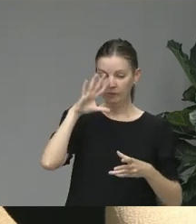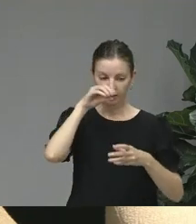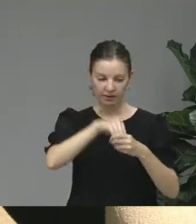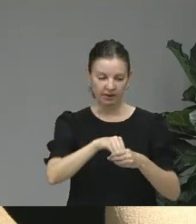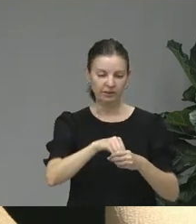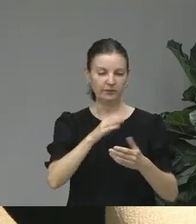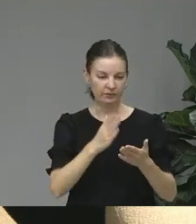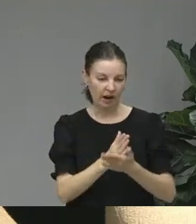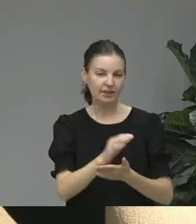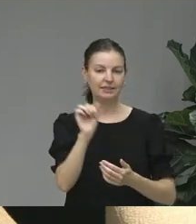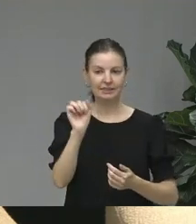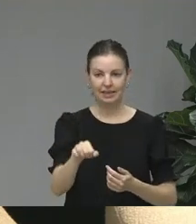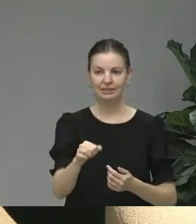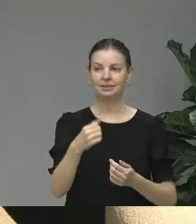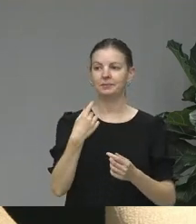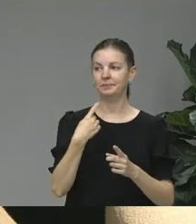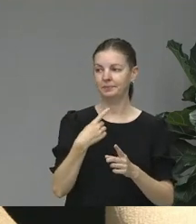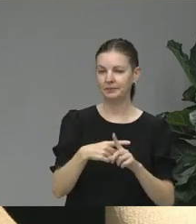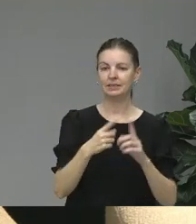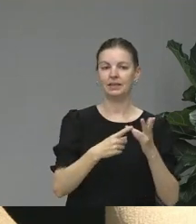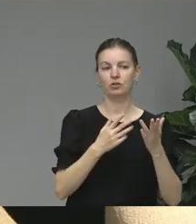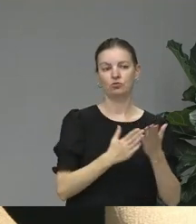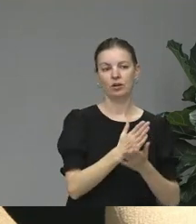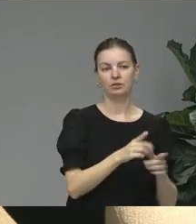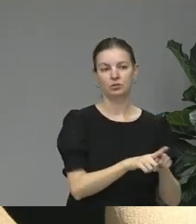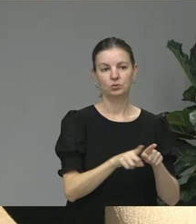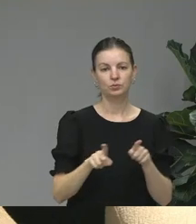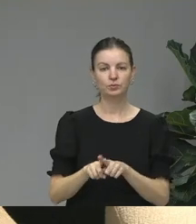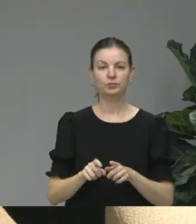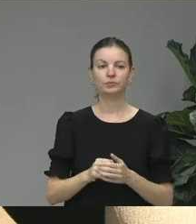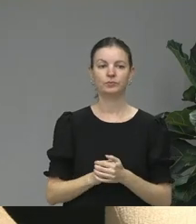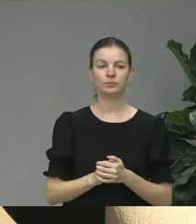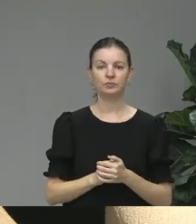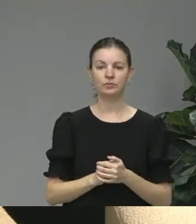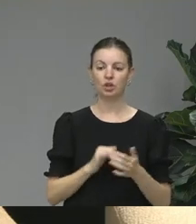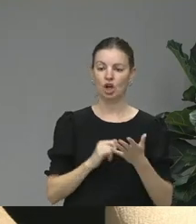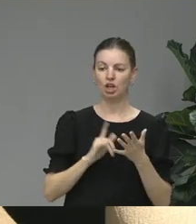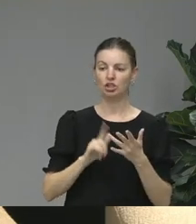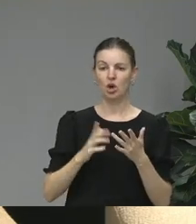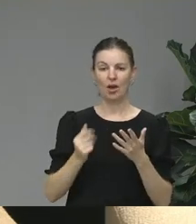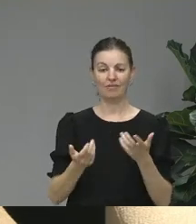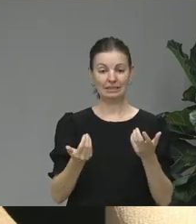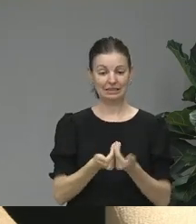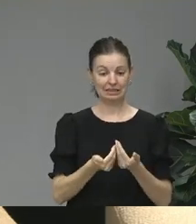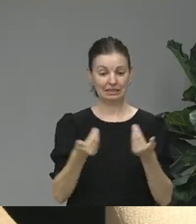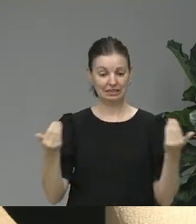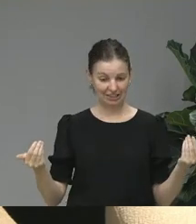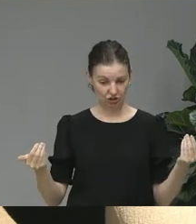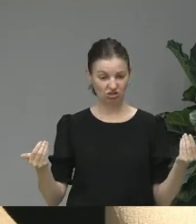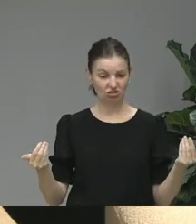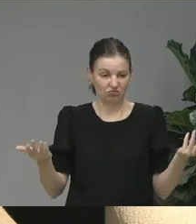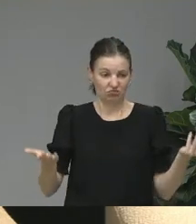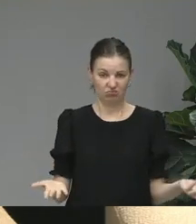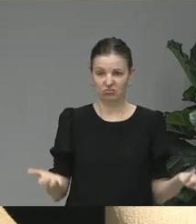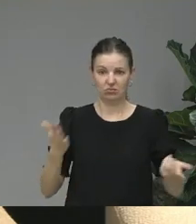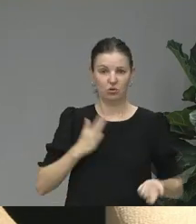of classic civil and political rights. And so that distinction really just doesn't really have a